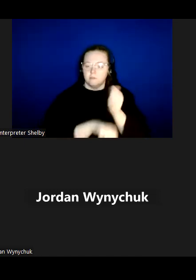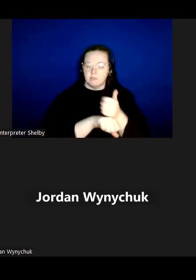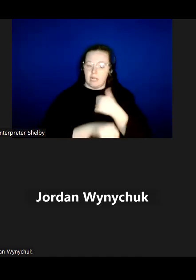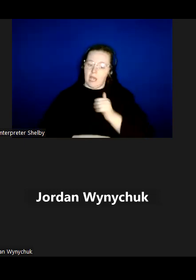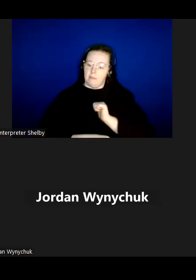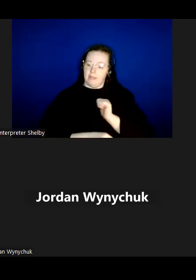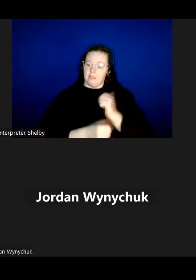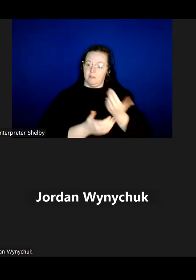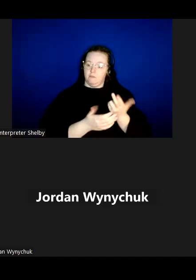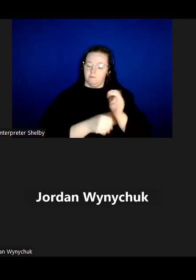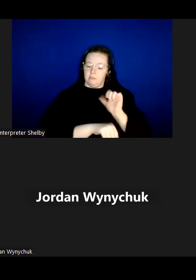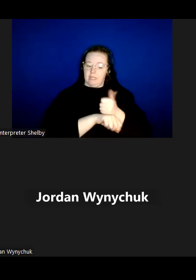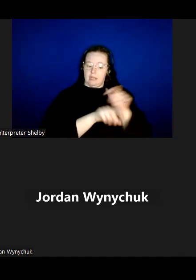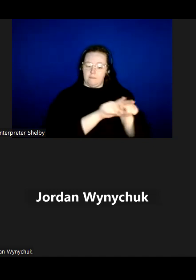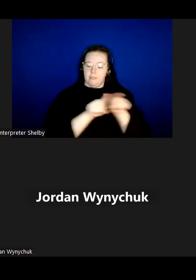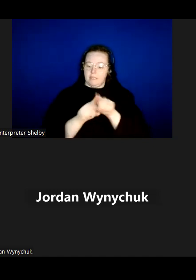for wills?